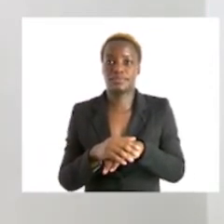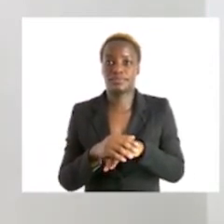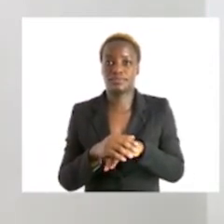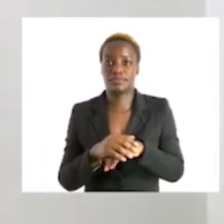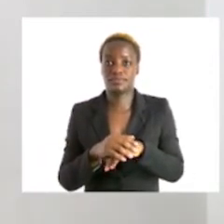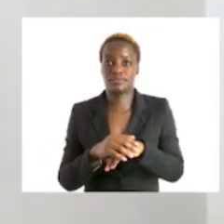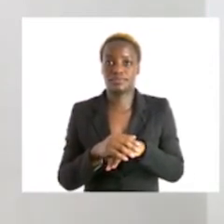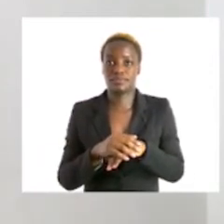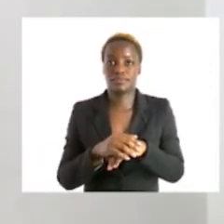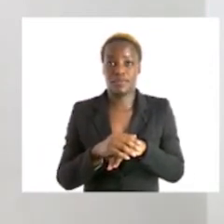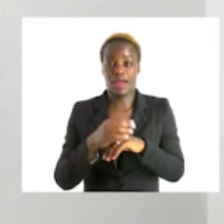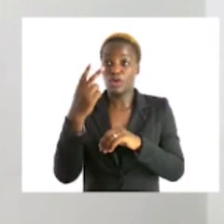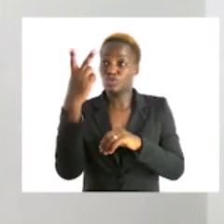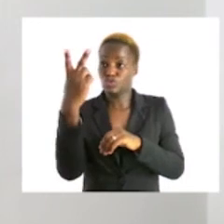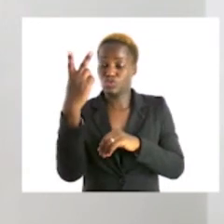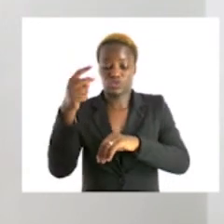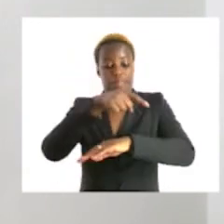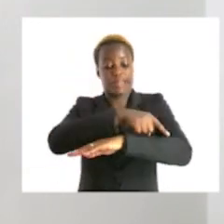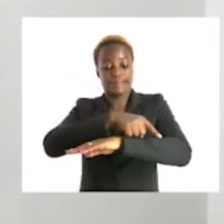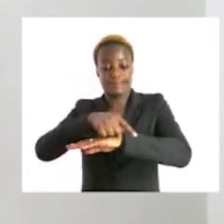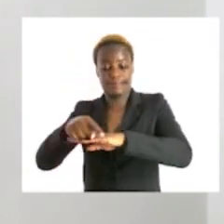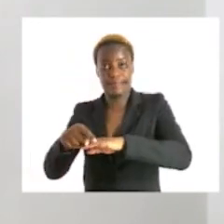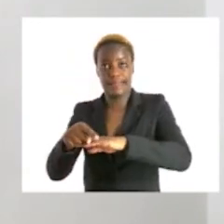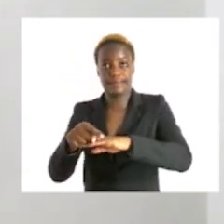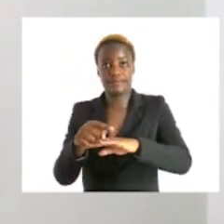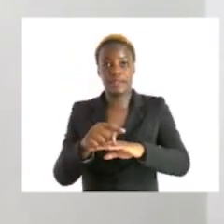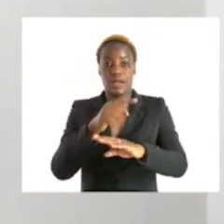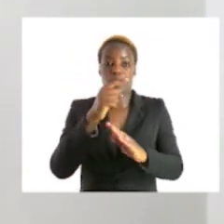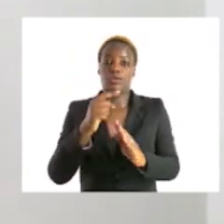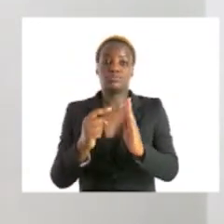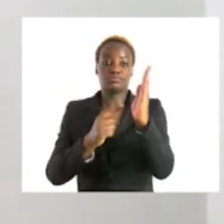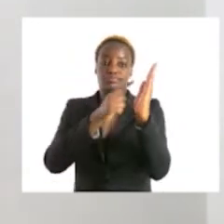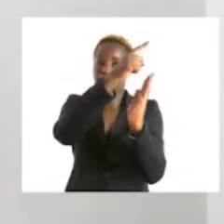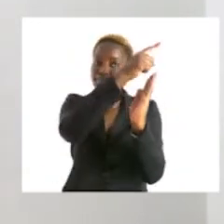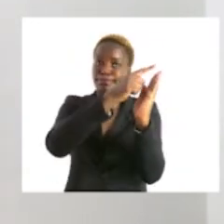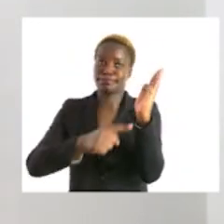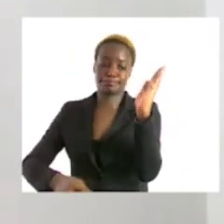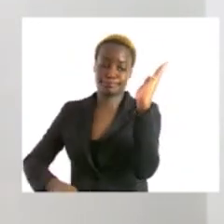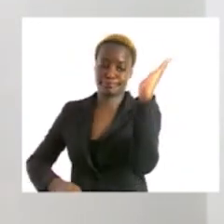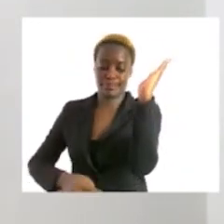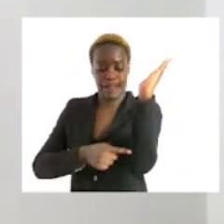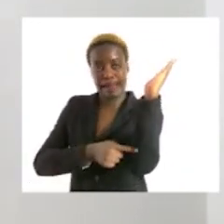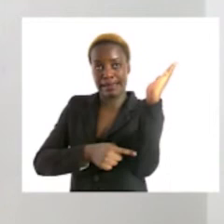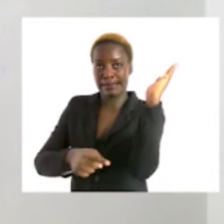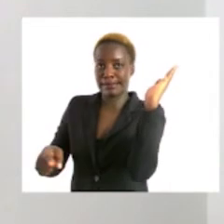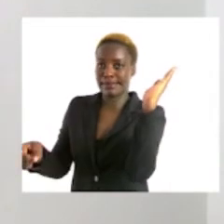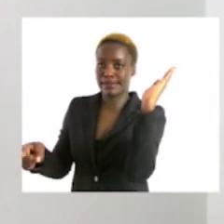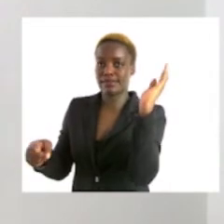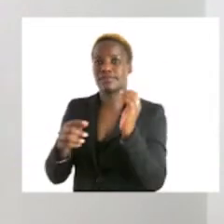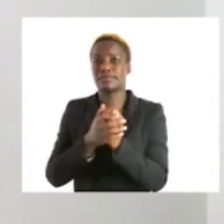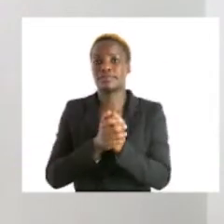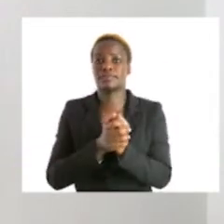if we have two lines, here's a line and here goes another line. And we say